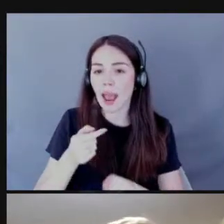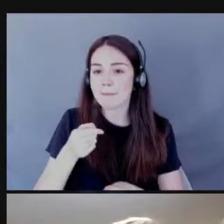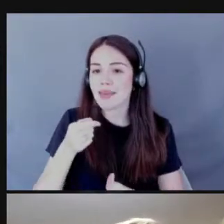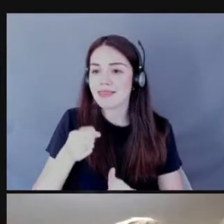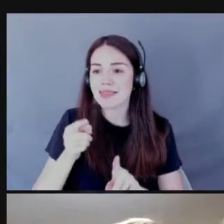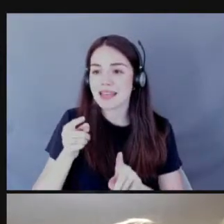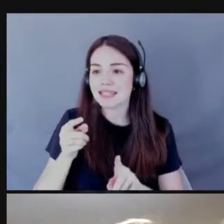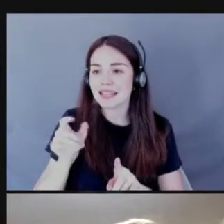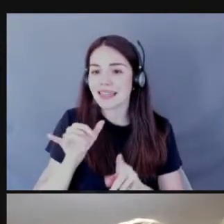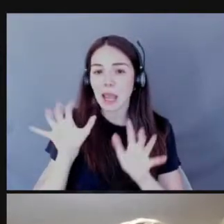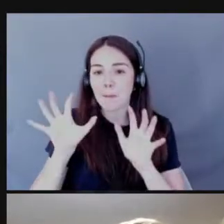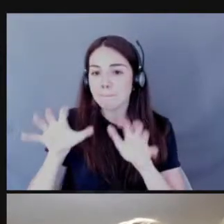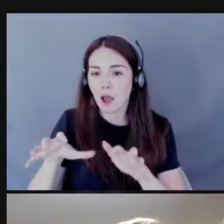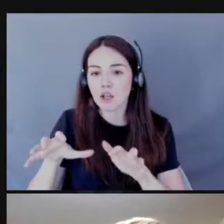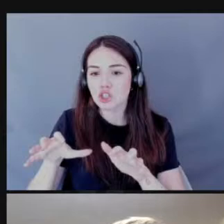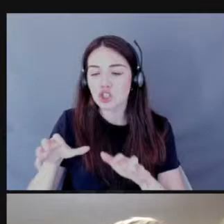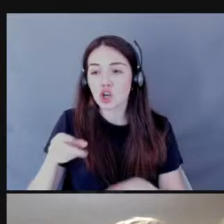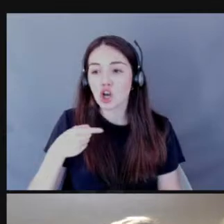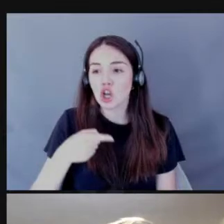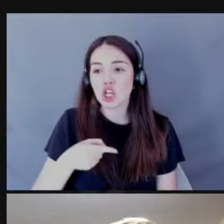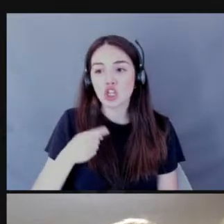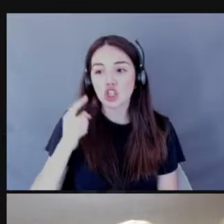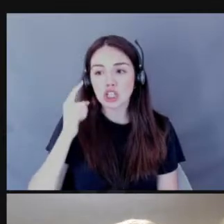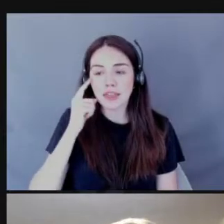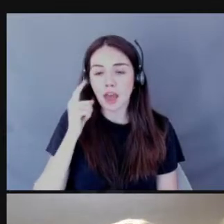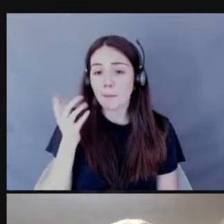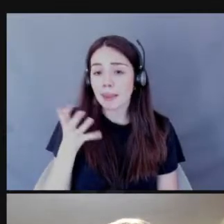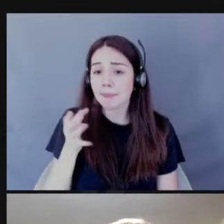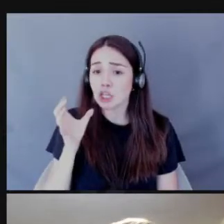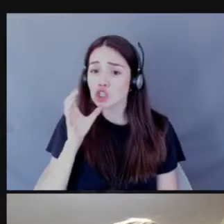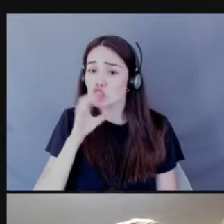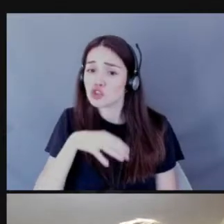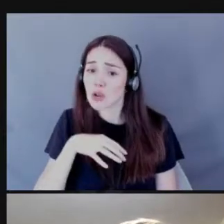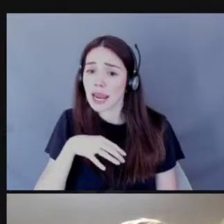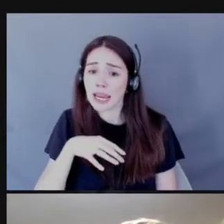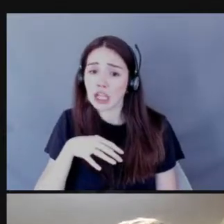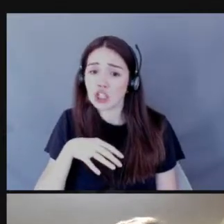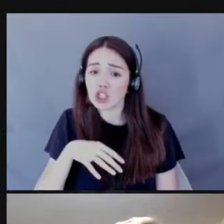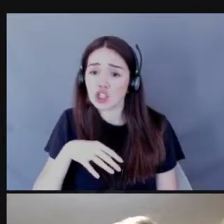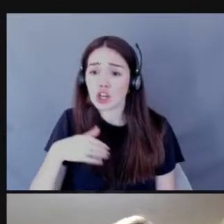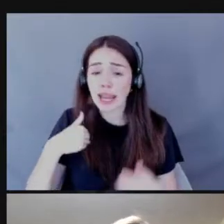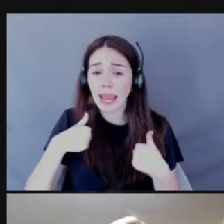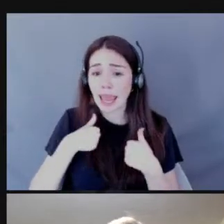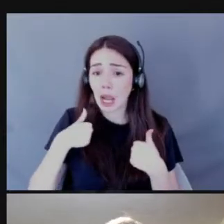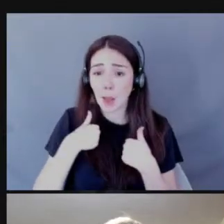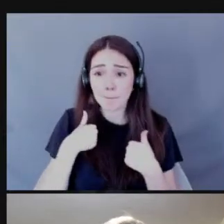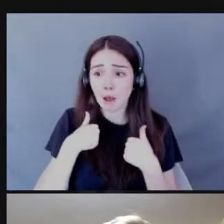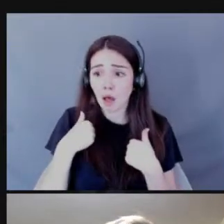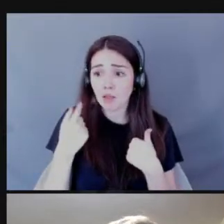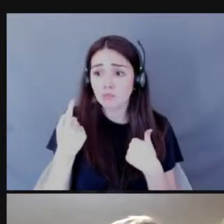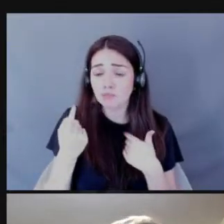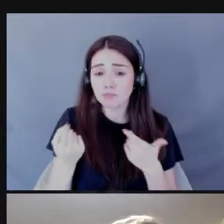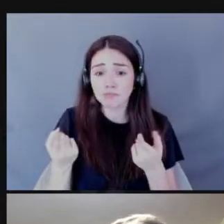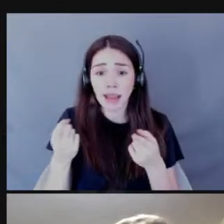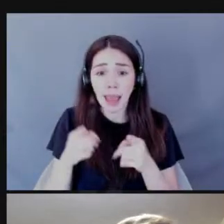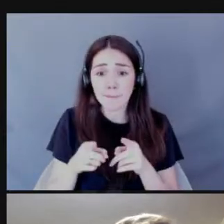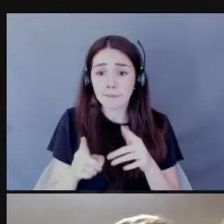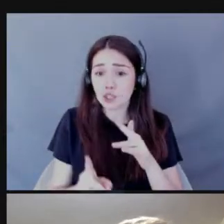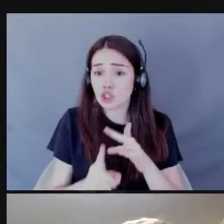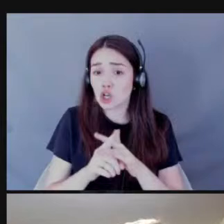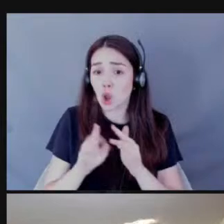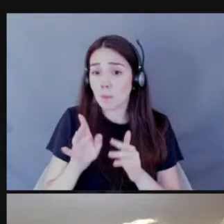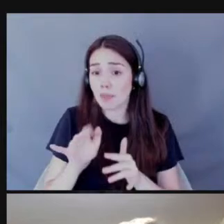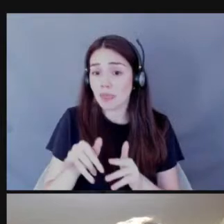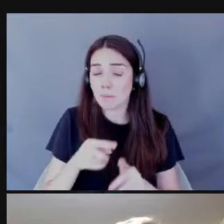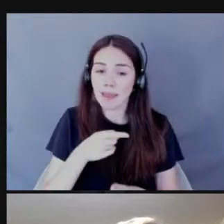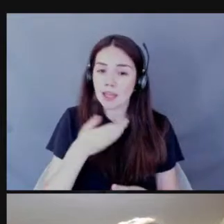What she thought it was some kind of unusual wildlife that had somehow strayed into the bay. She didn't really know what it was either,